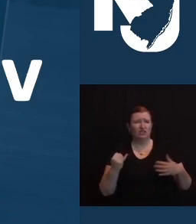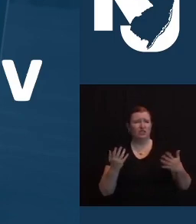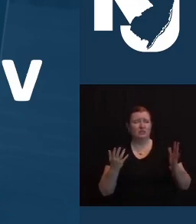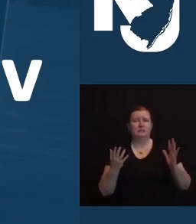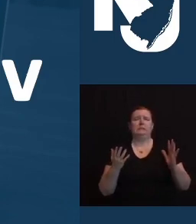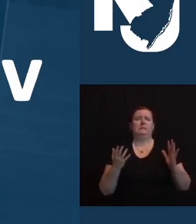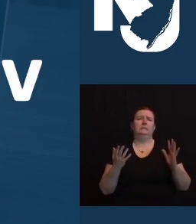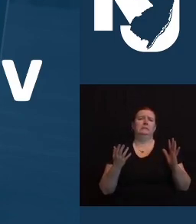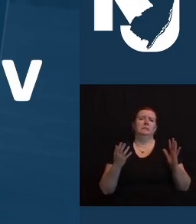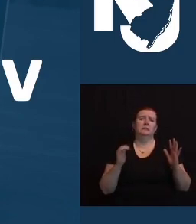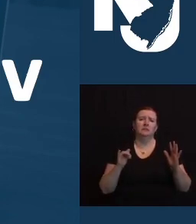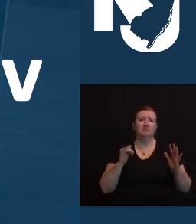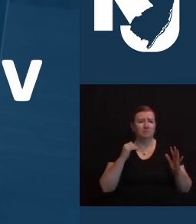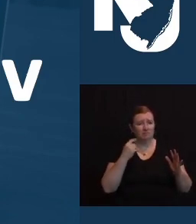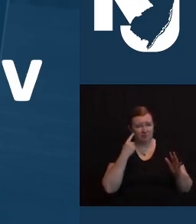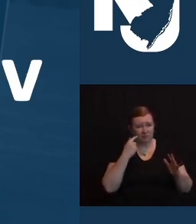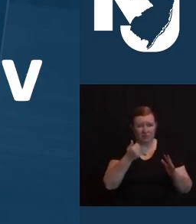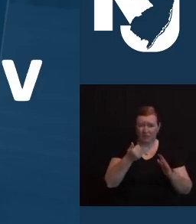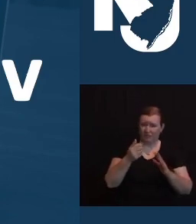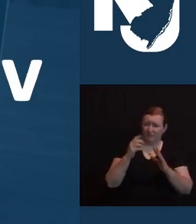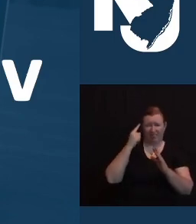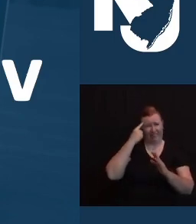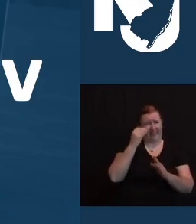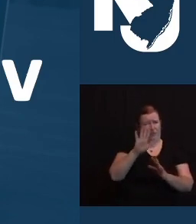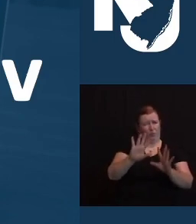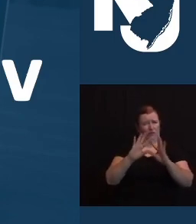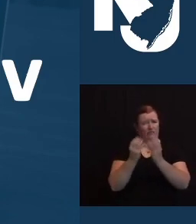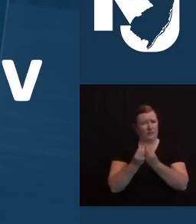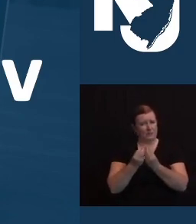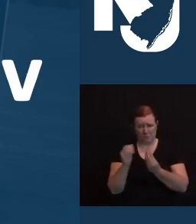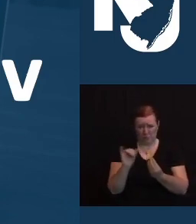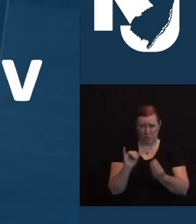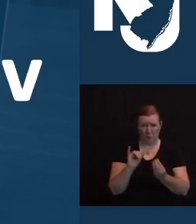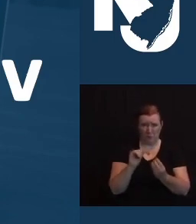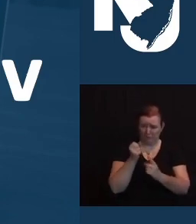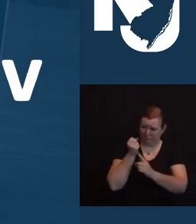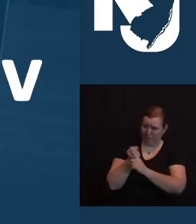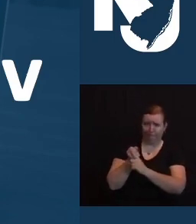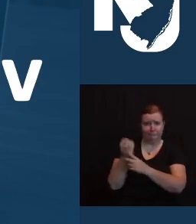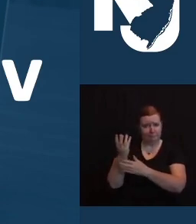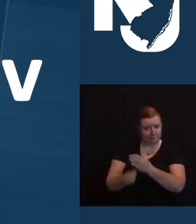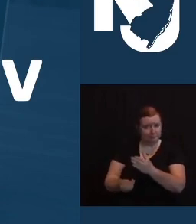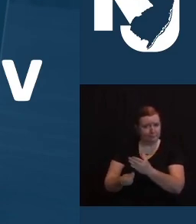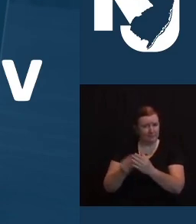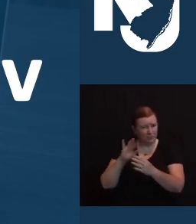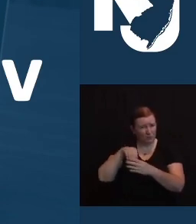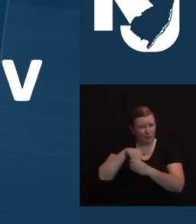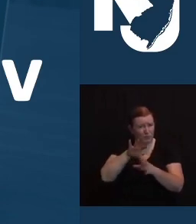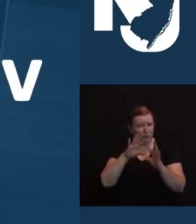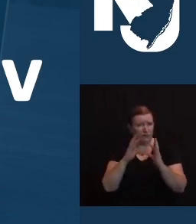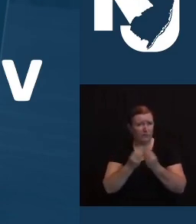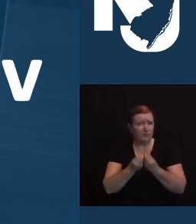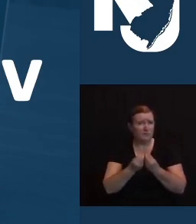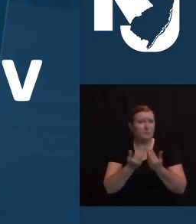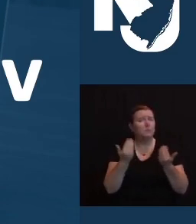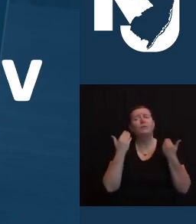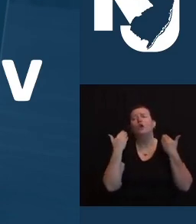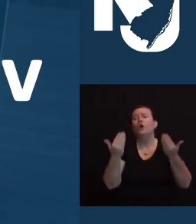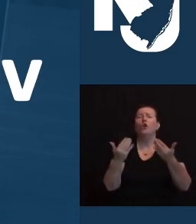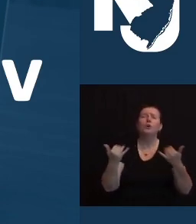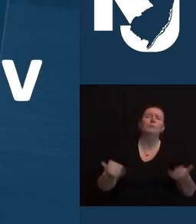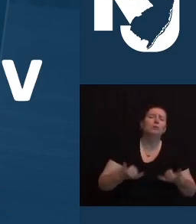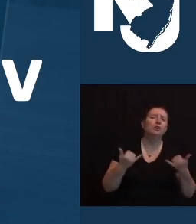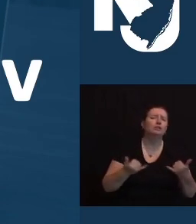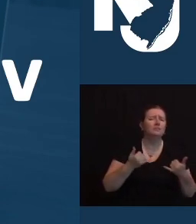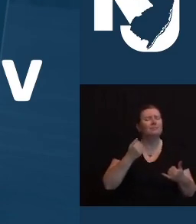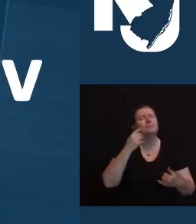would feel if your own family was among them. And think about that before you go to a crowded house party. Now, switching gears, a couple